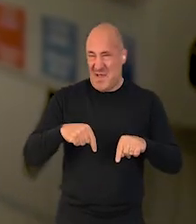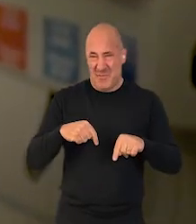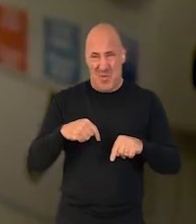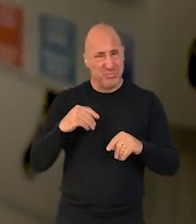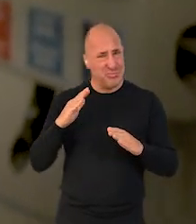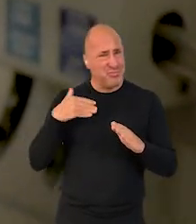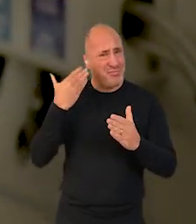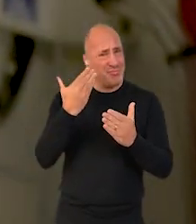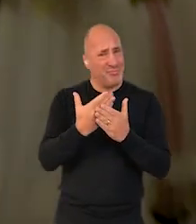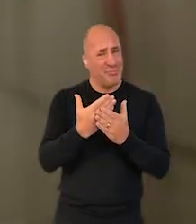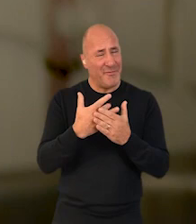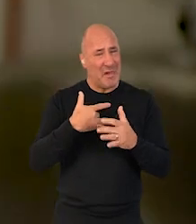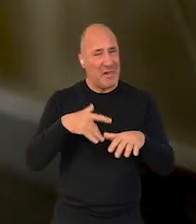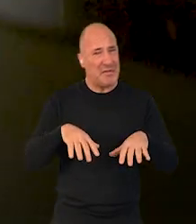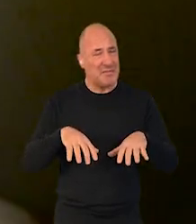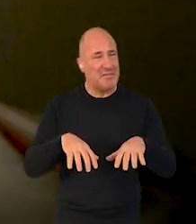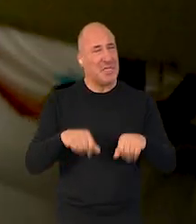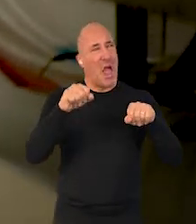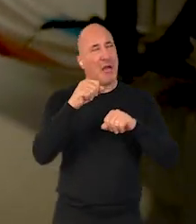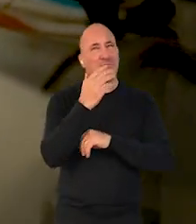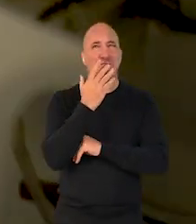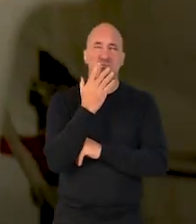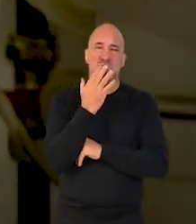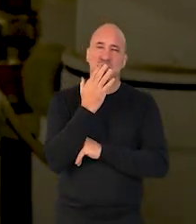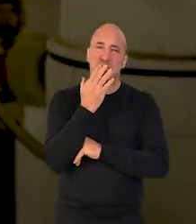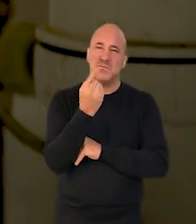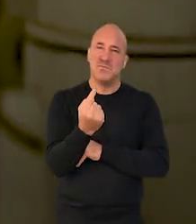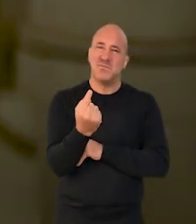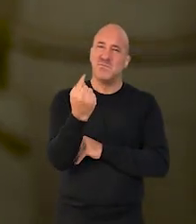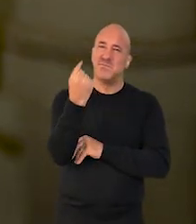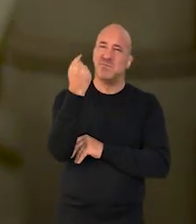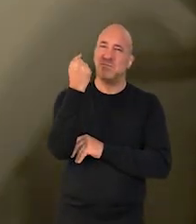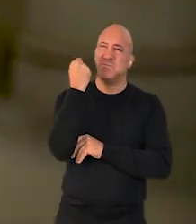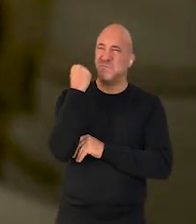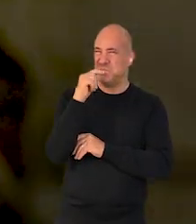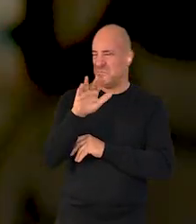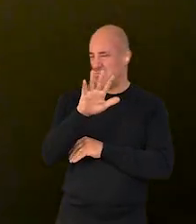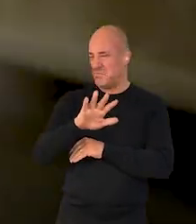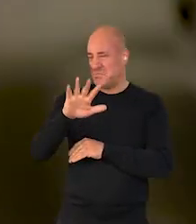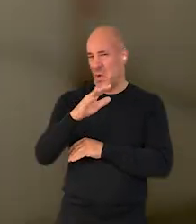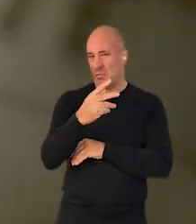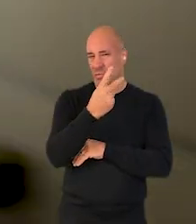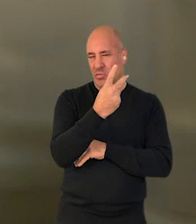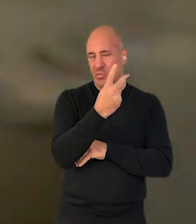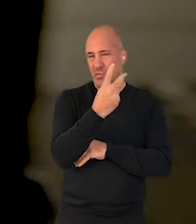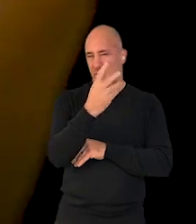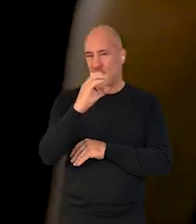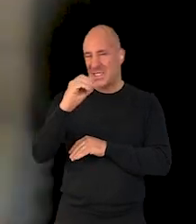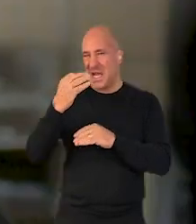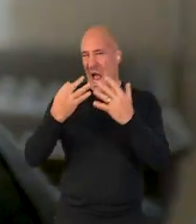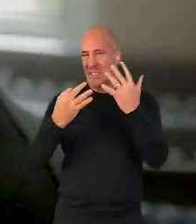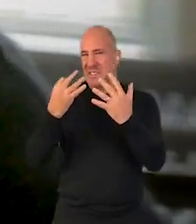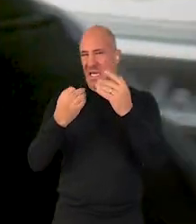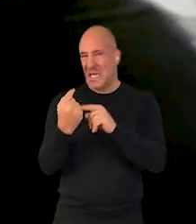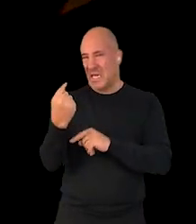teamwork makes a dream work. How long have you been doing this, Alice? I've been doing this for quite a while. I'll